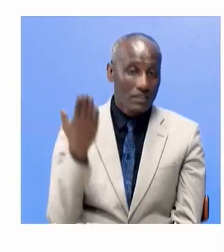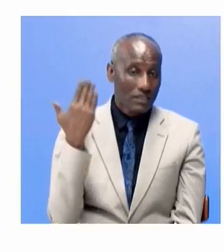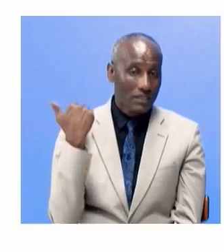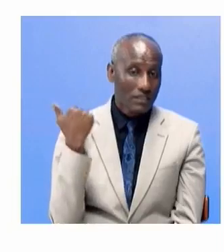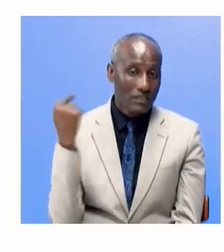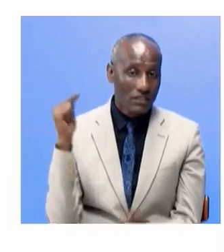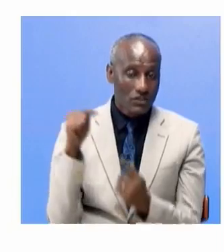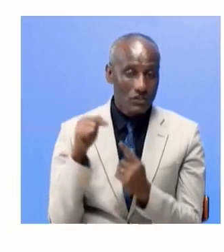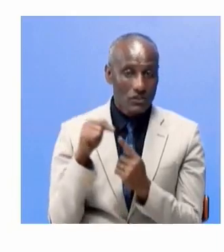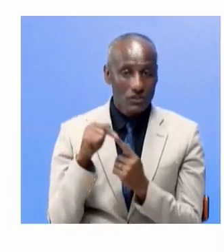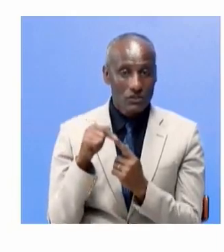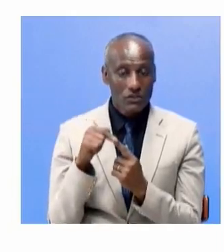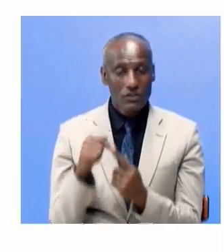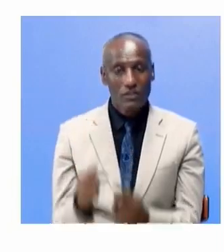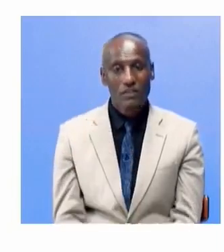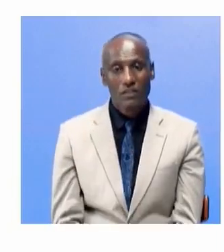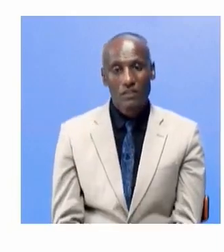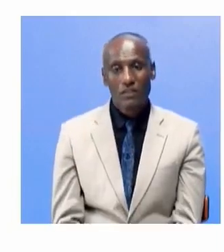to